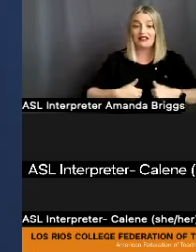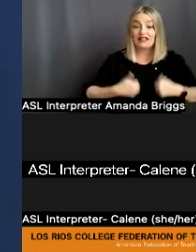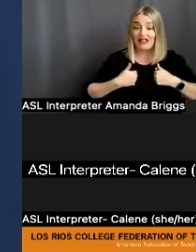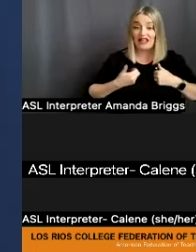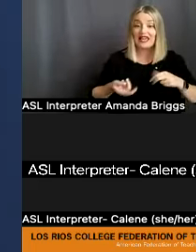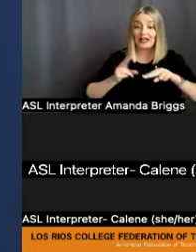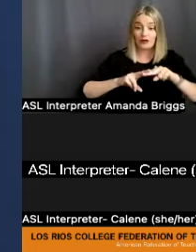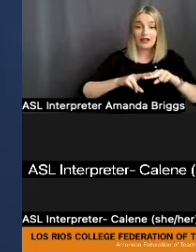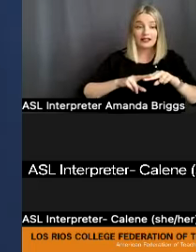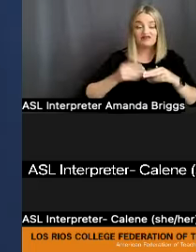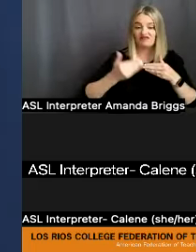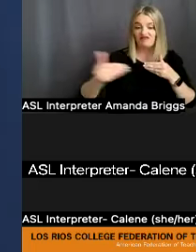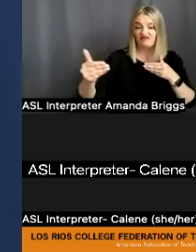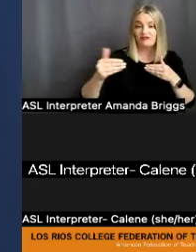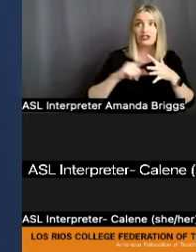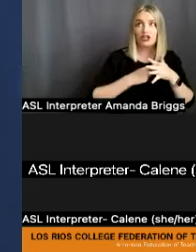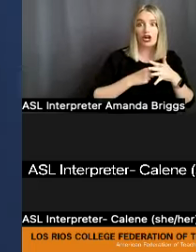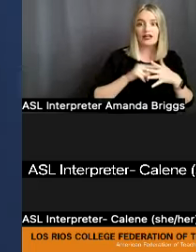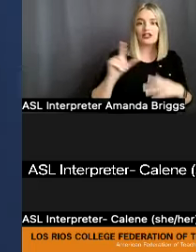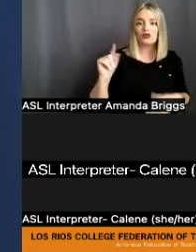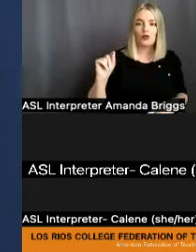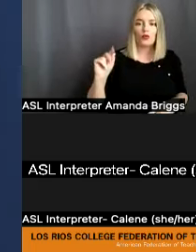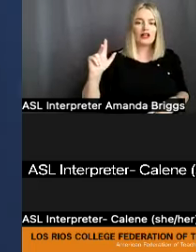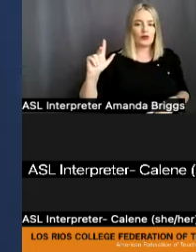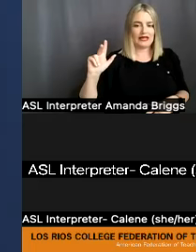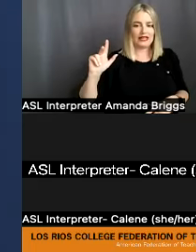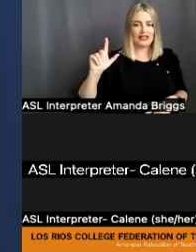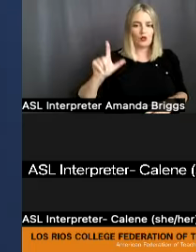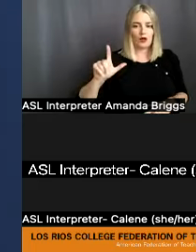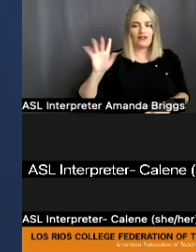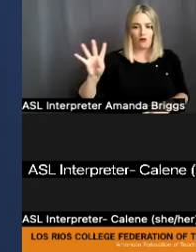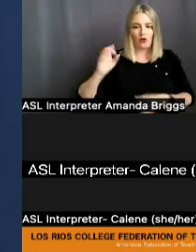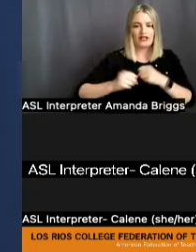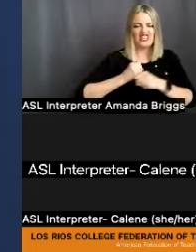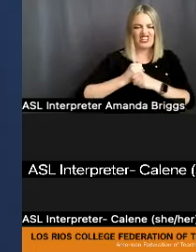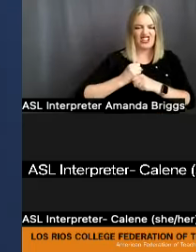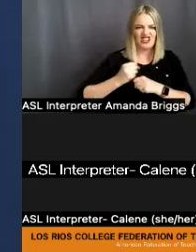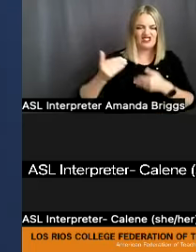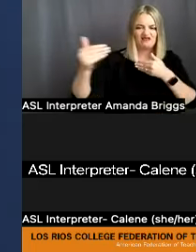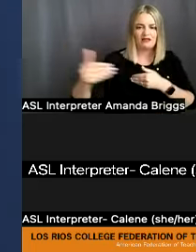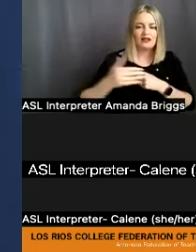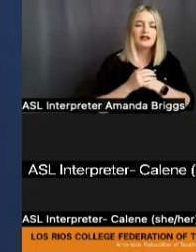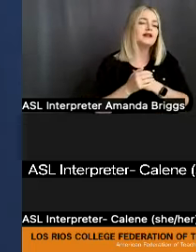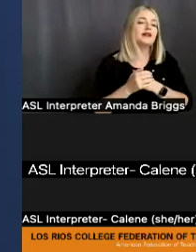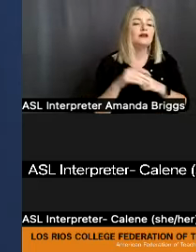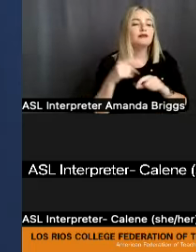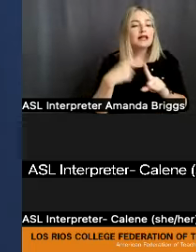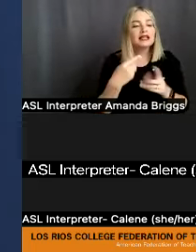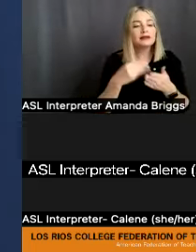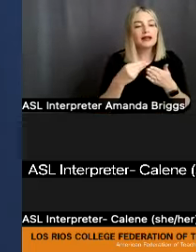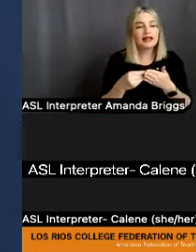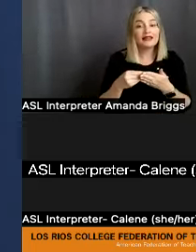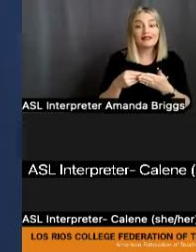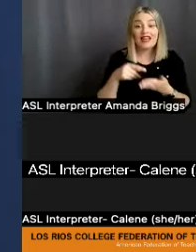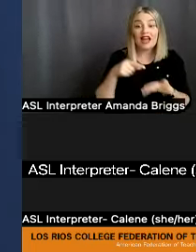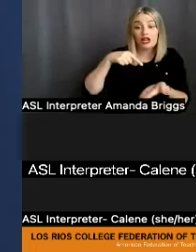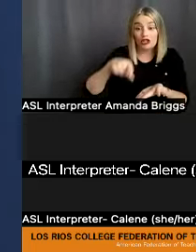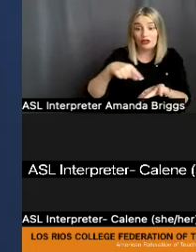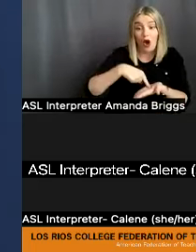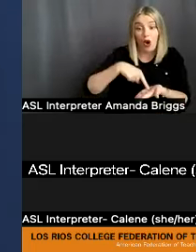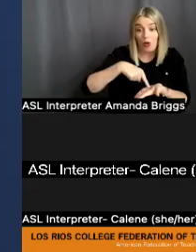going forward, starting in the 23-24 year, as well as money that is owed to you or owed to